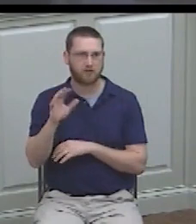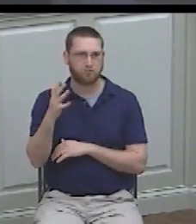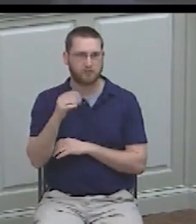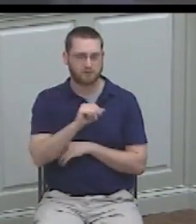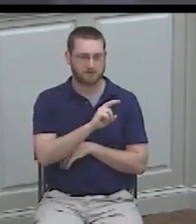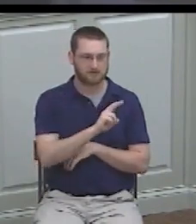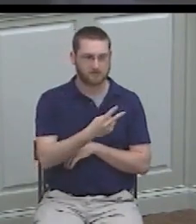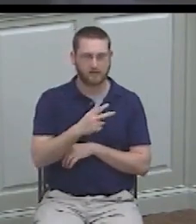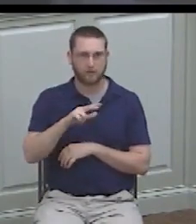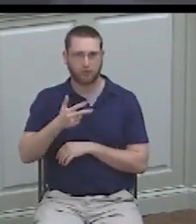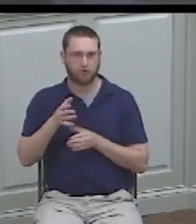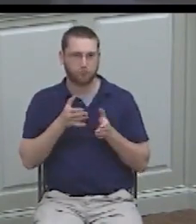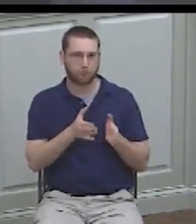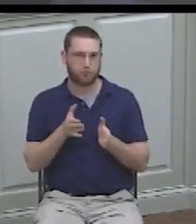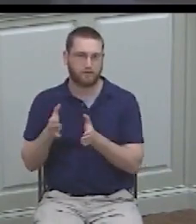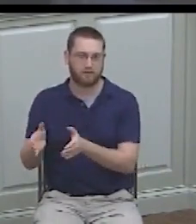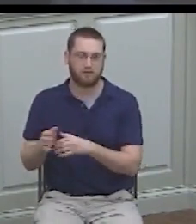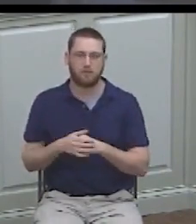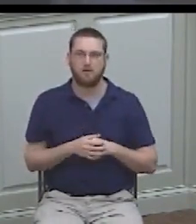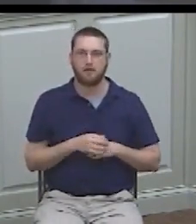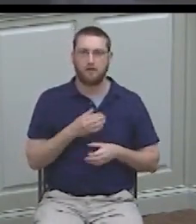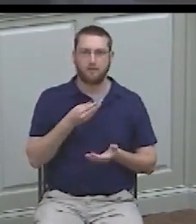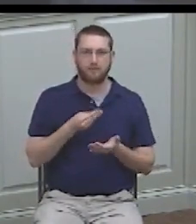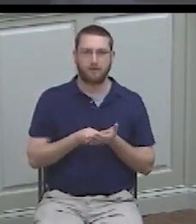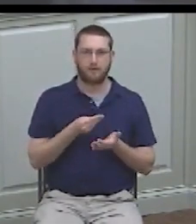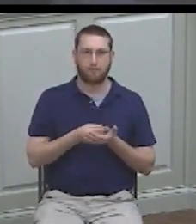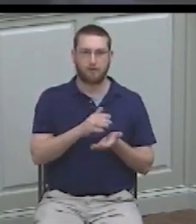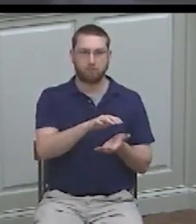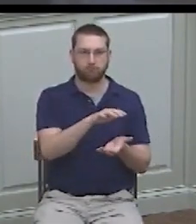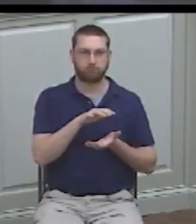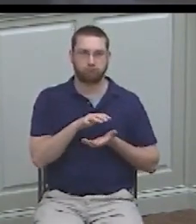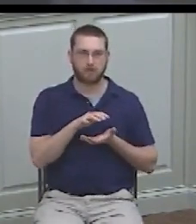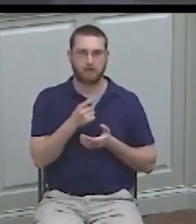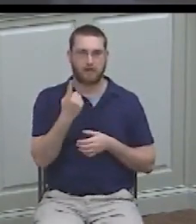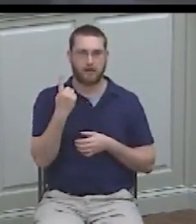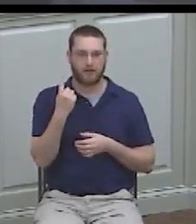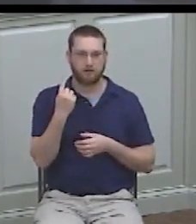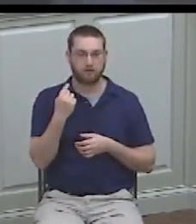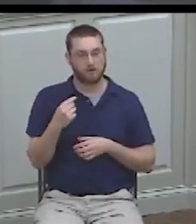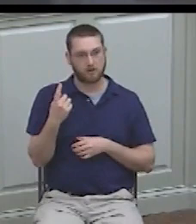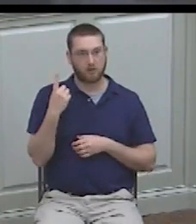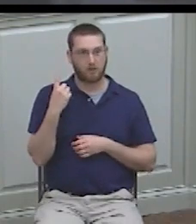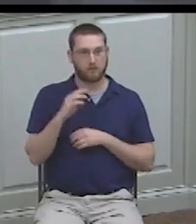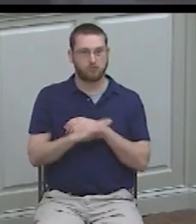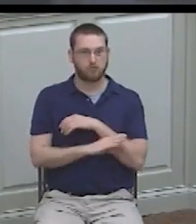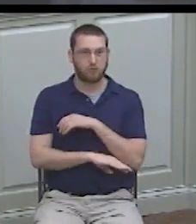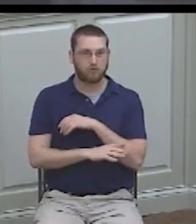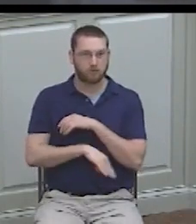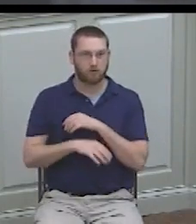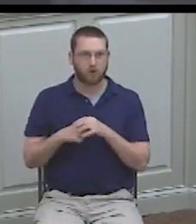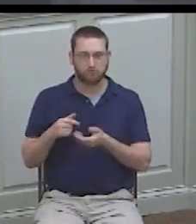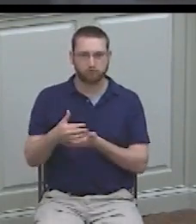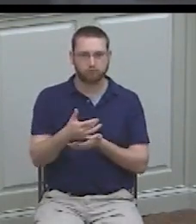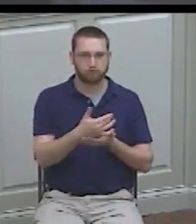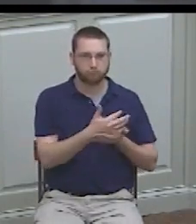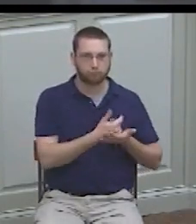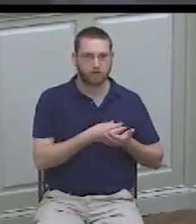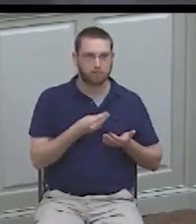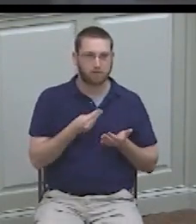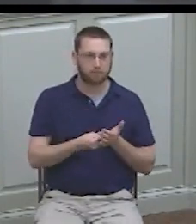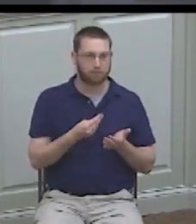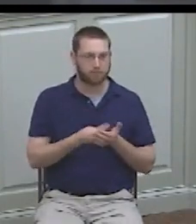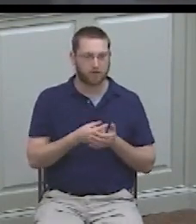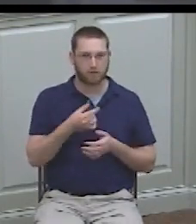Street. And we get the money a year in advance. So last fall, we collected from citizens, the garden club, just regular